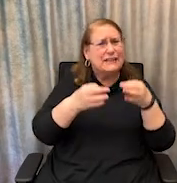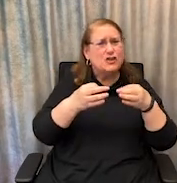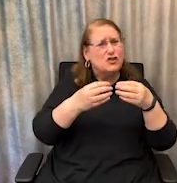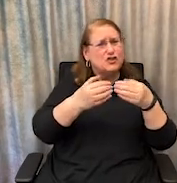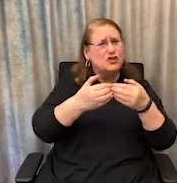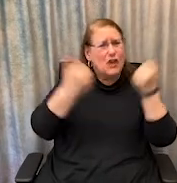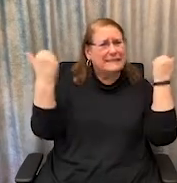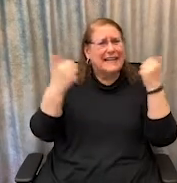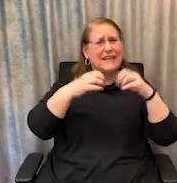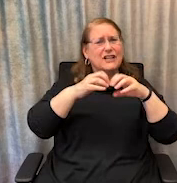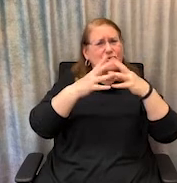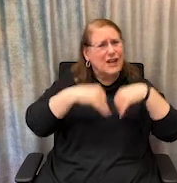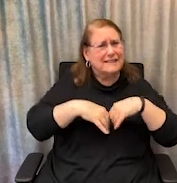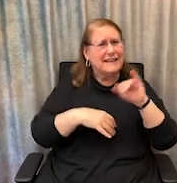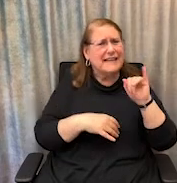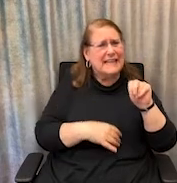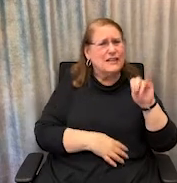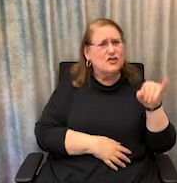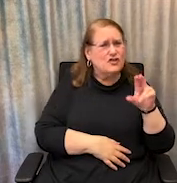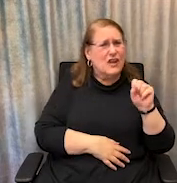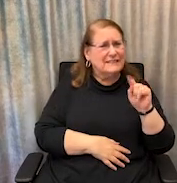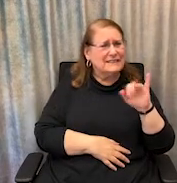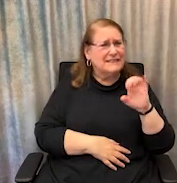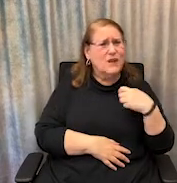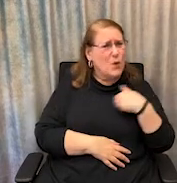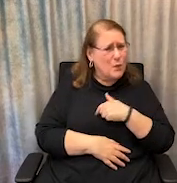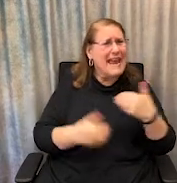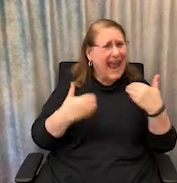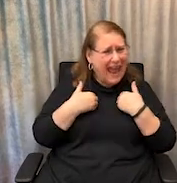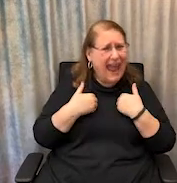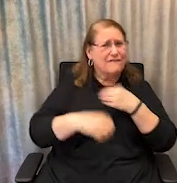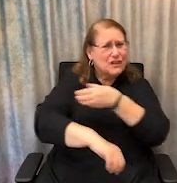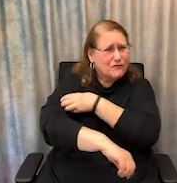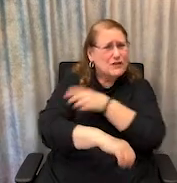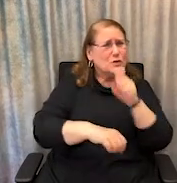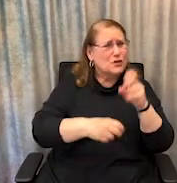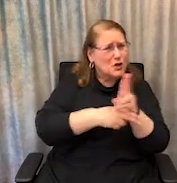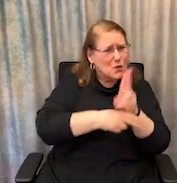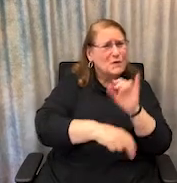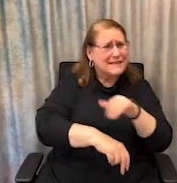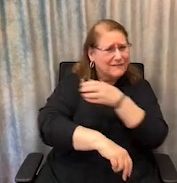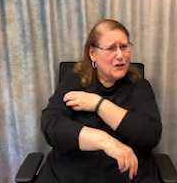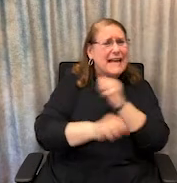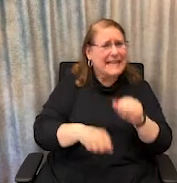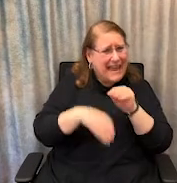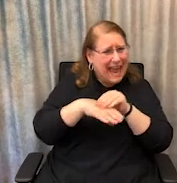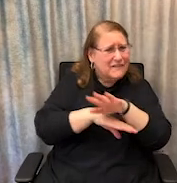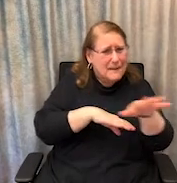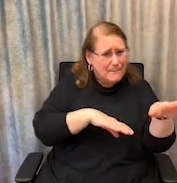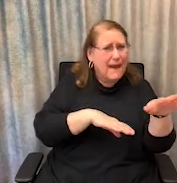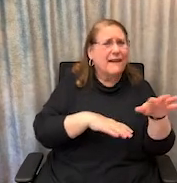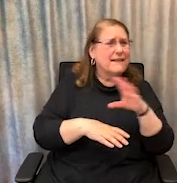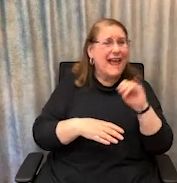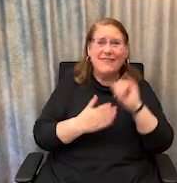this young age, because we are the future and we have a voice and we should use it, because we can have such an impact. Thank you. Only this way we